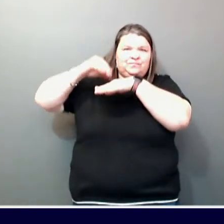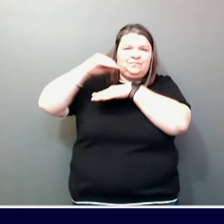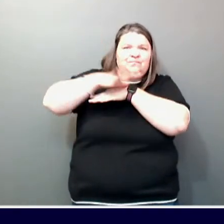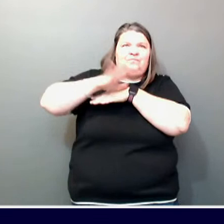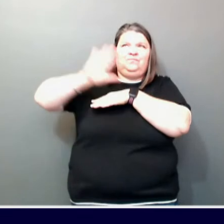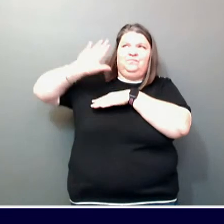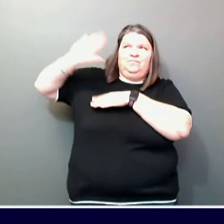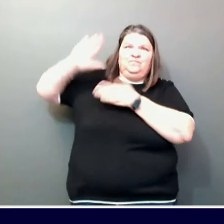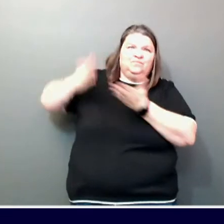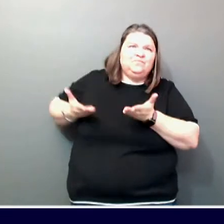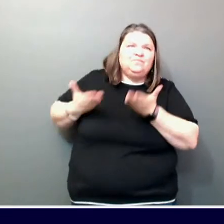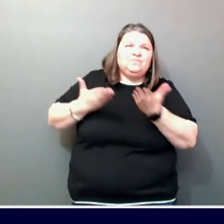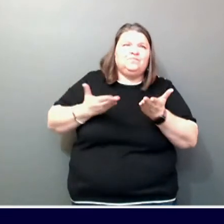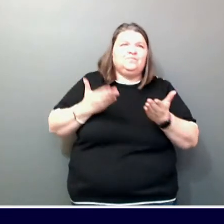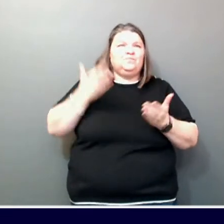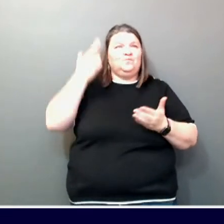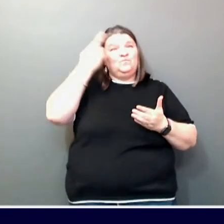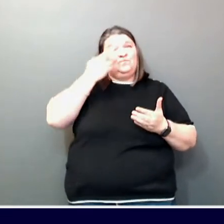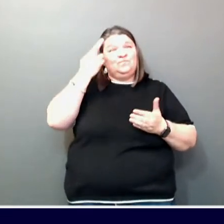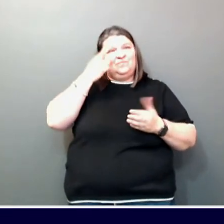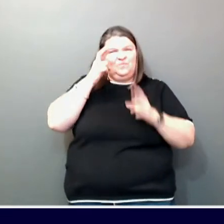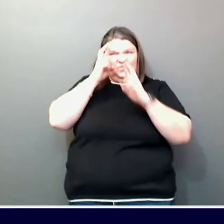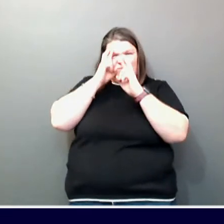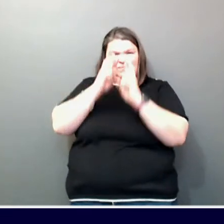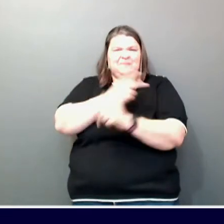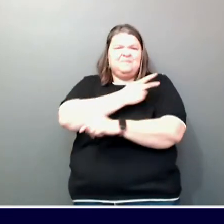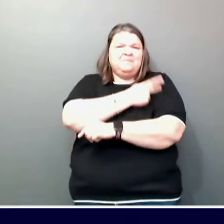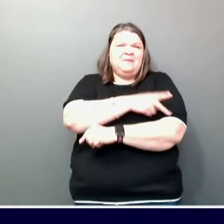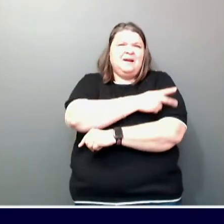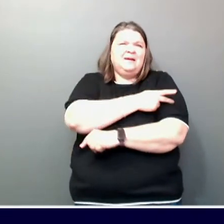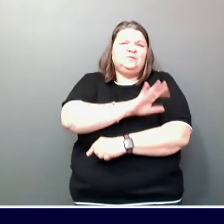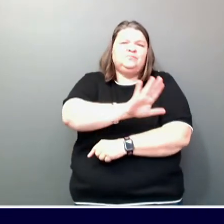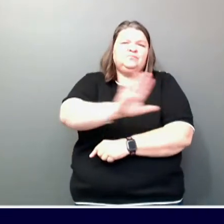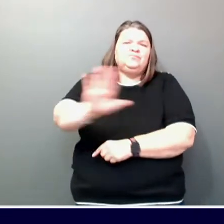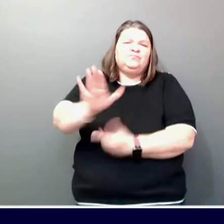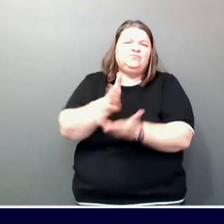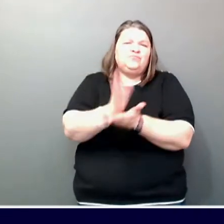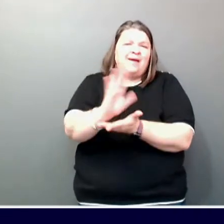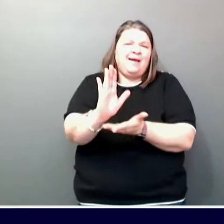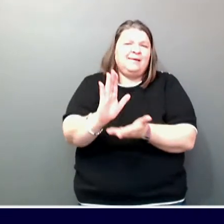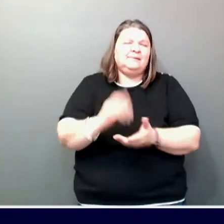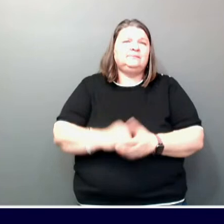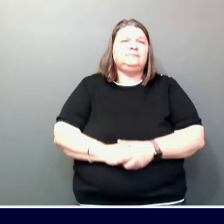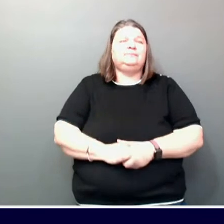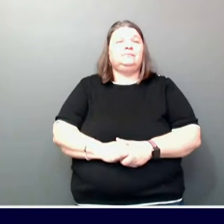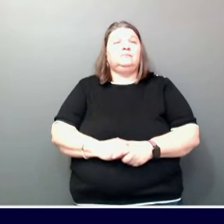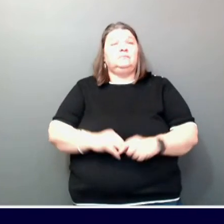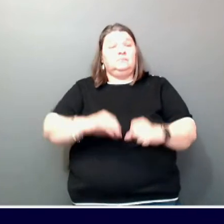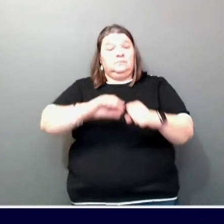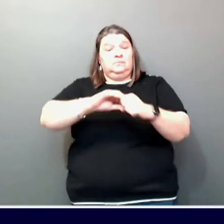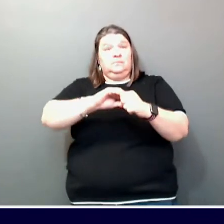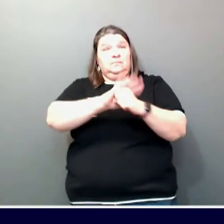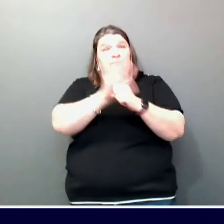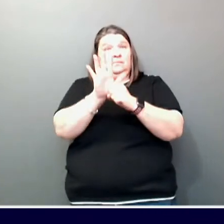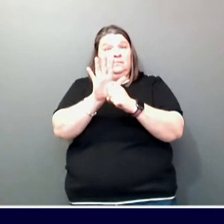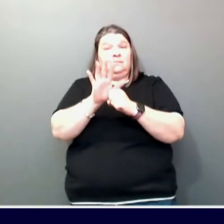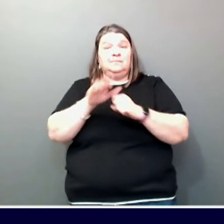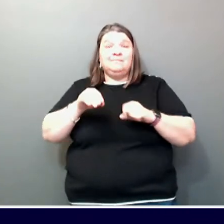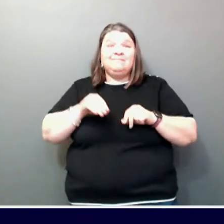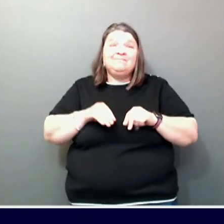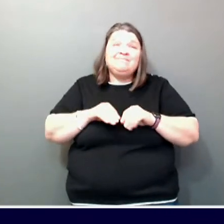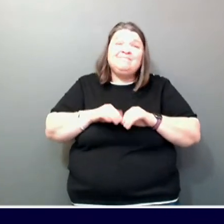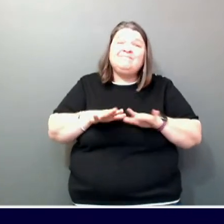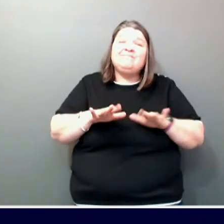of patients to see visitors. During the pandemic, there are provisions that allowed for restriction